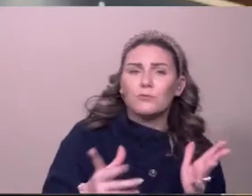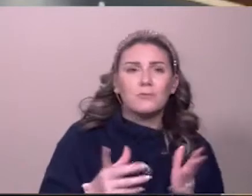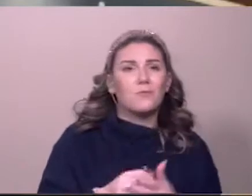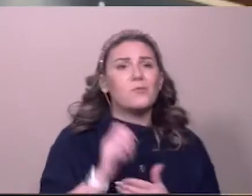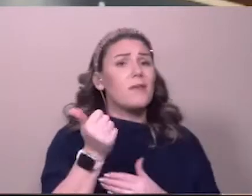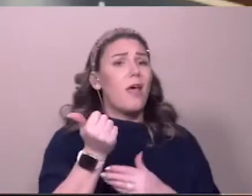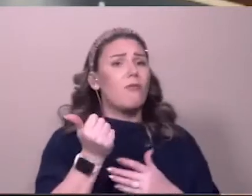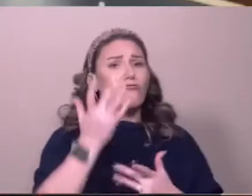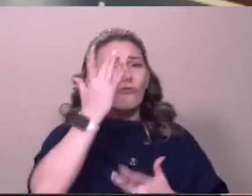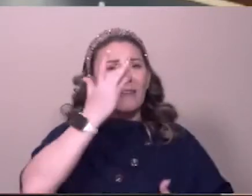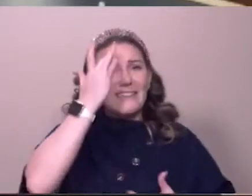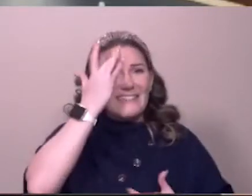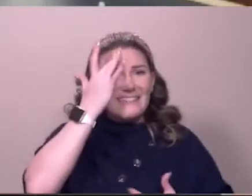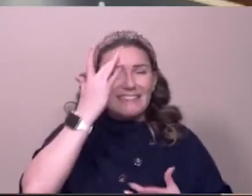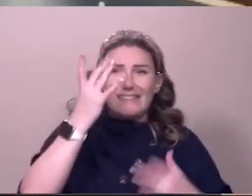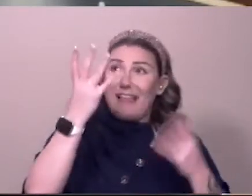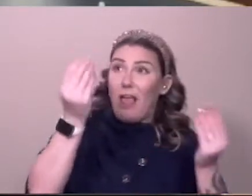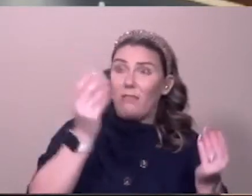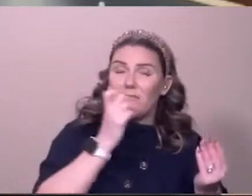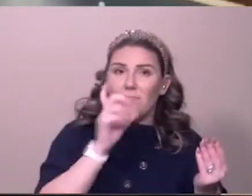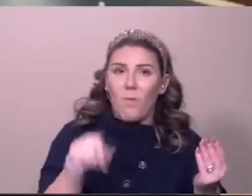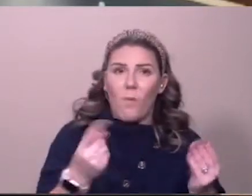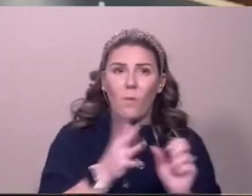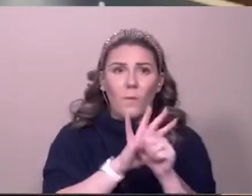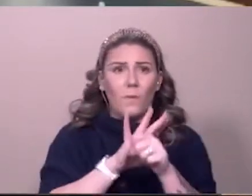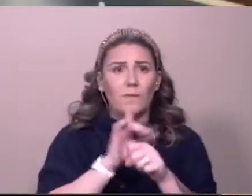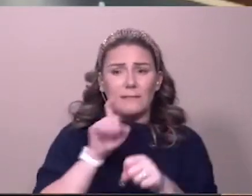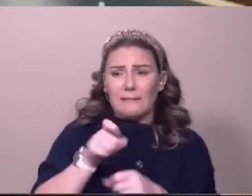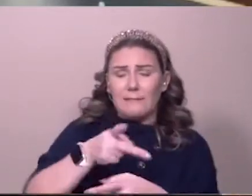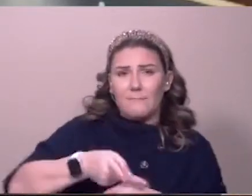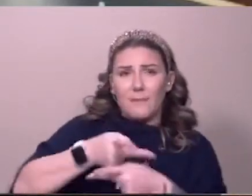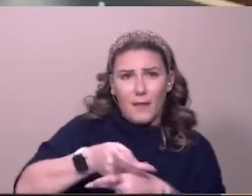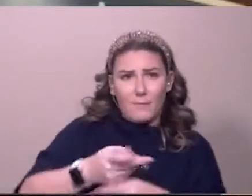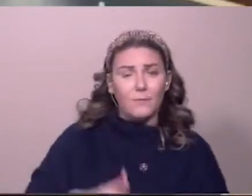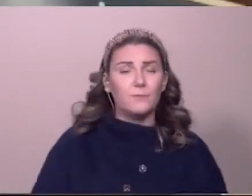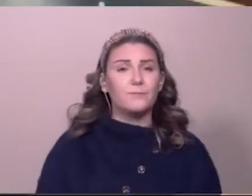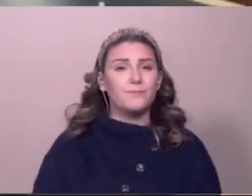illness that's out there that we need to continue to, care for. So